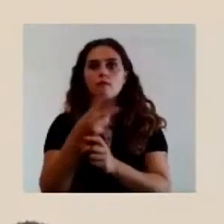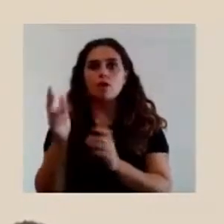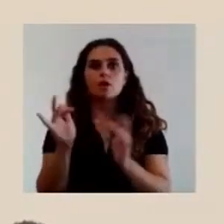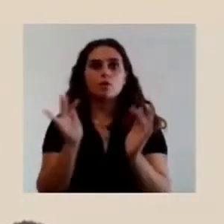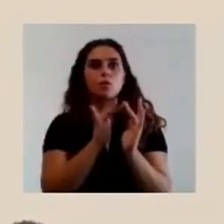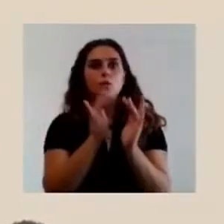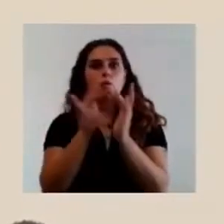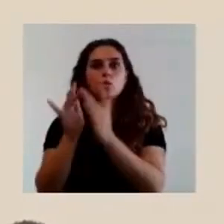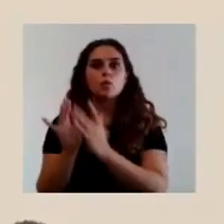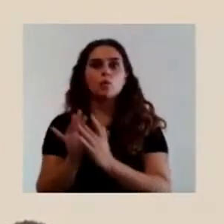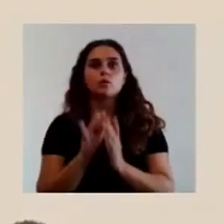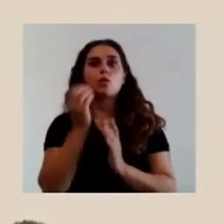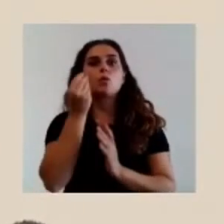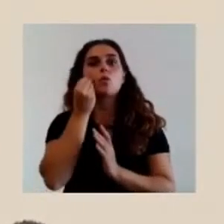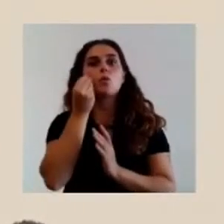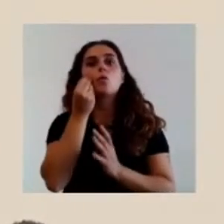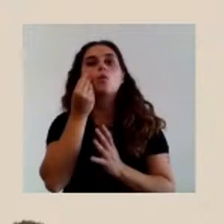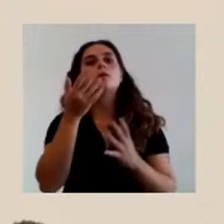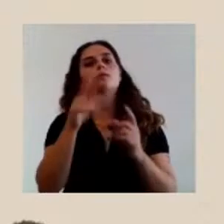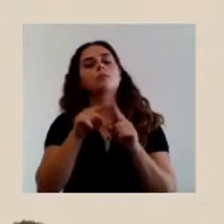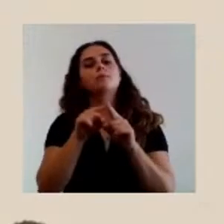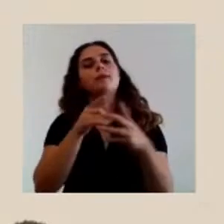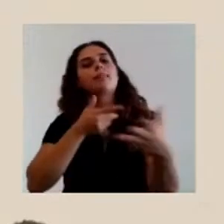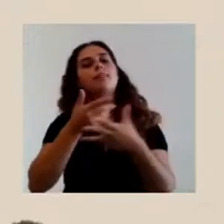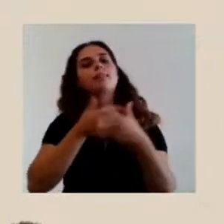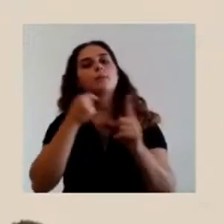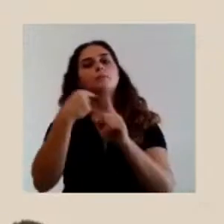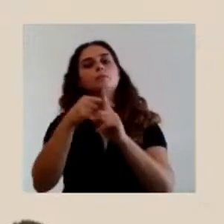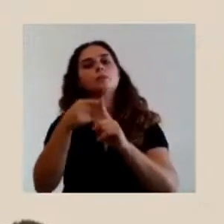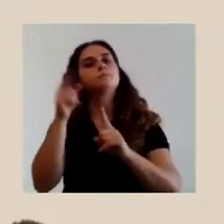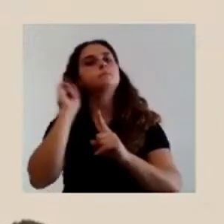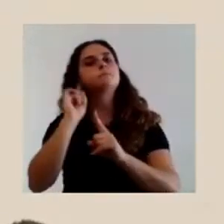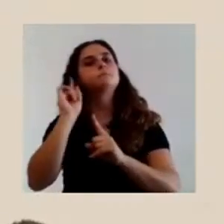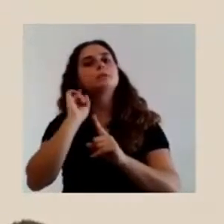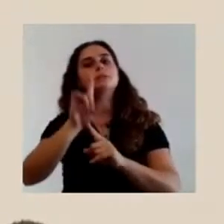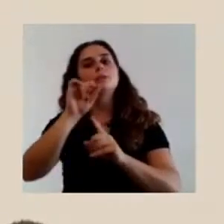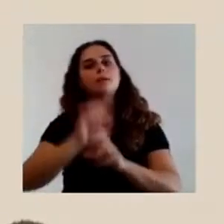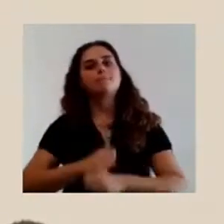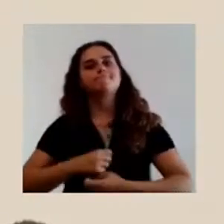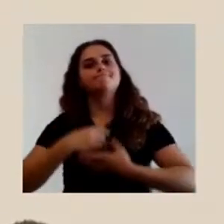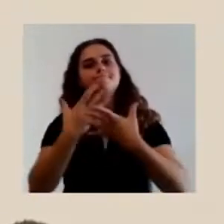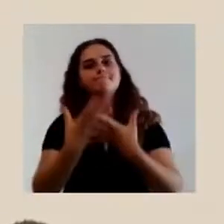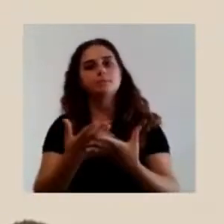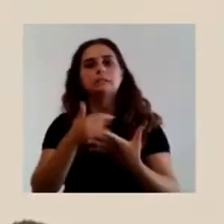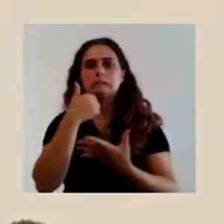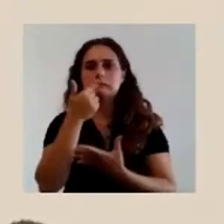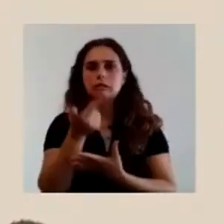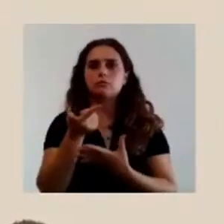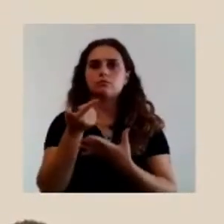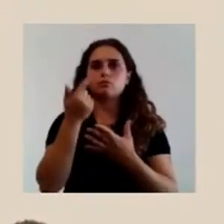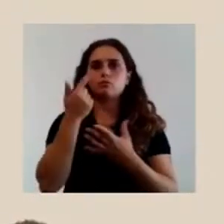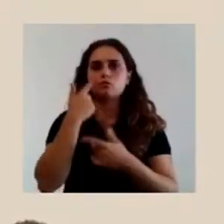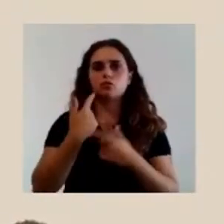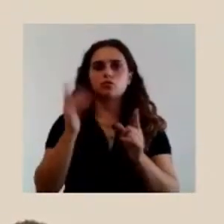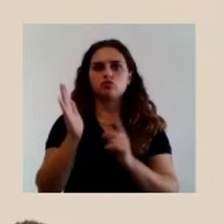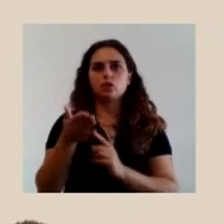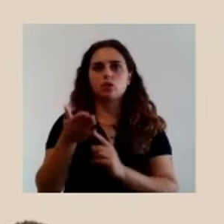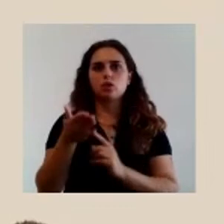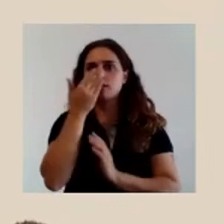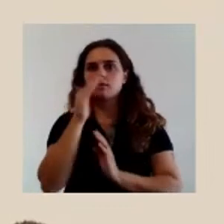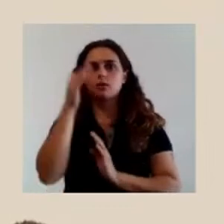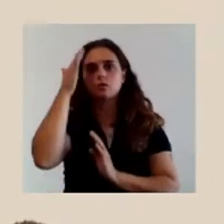contact, as positive interactions are reported, and exposure rather, have been reported to reduce bias